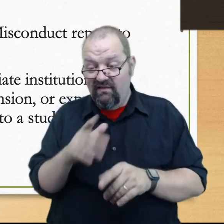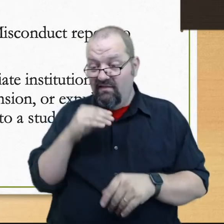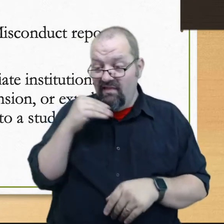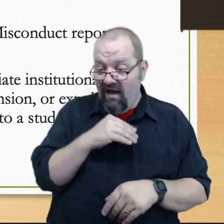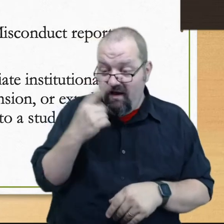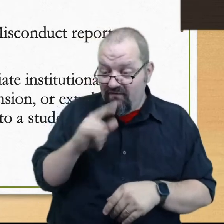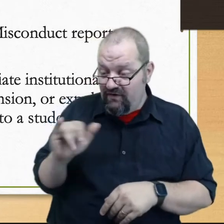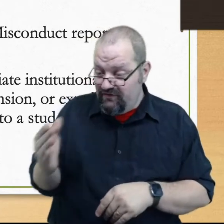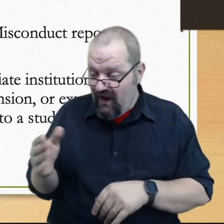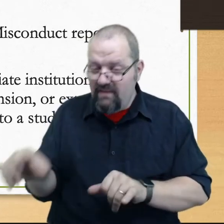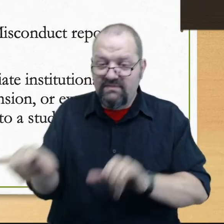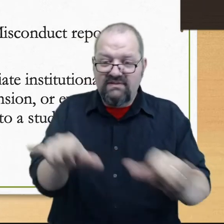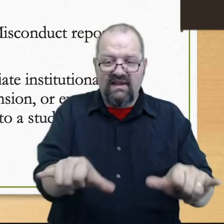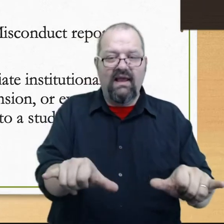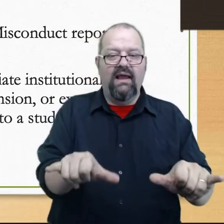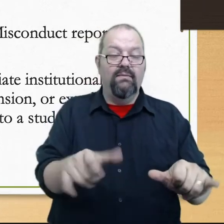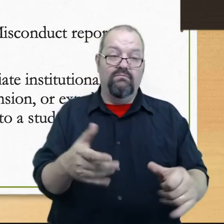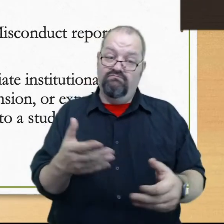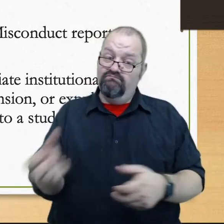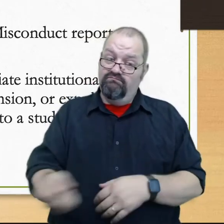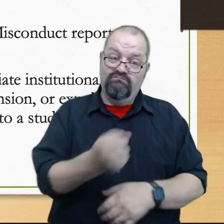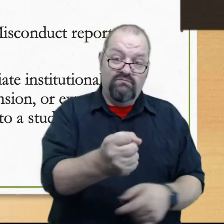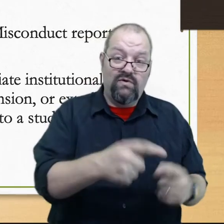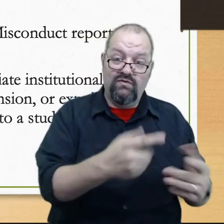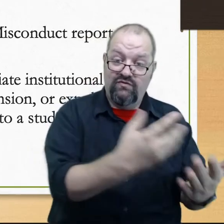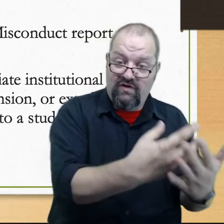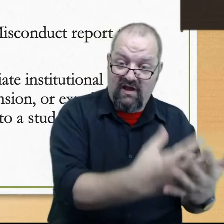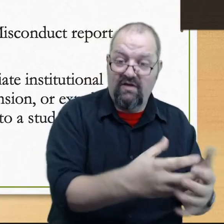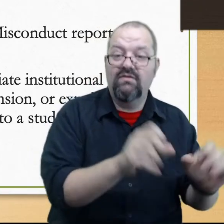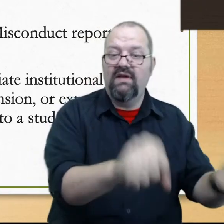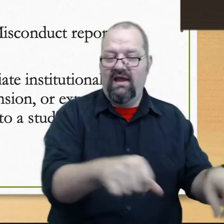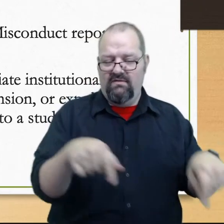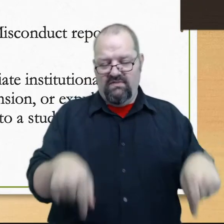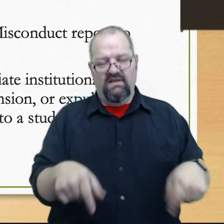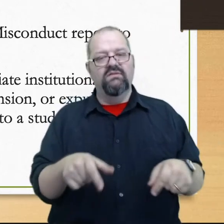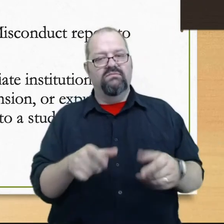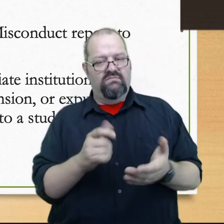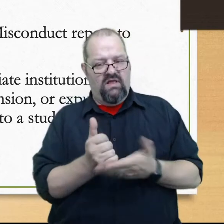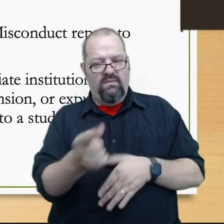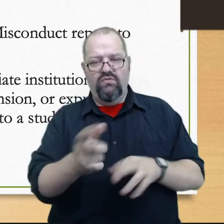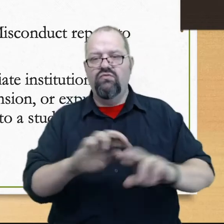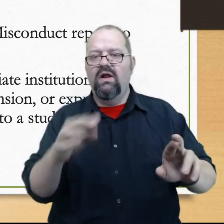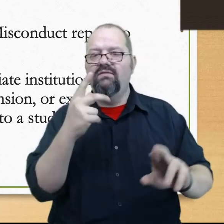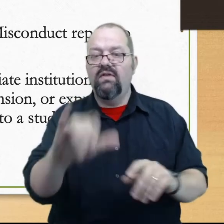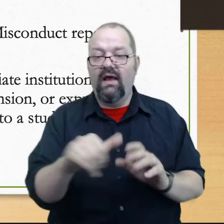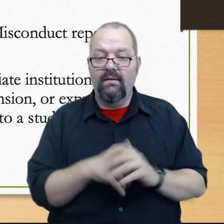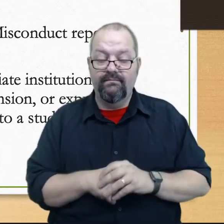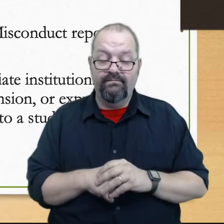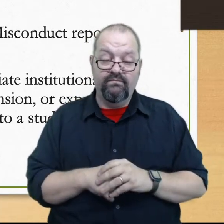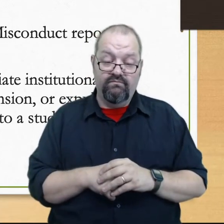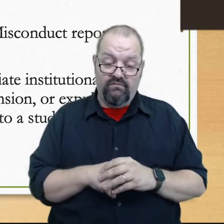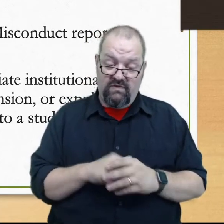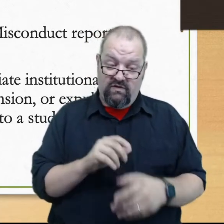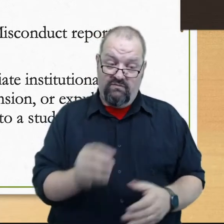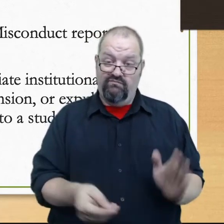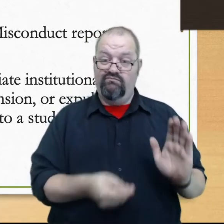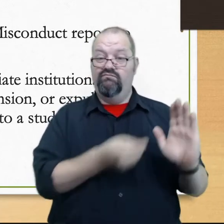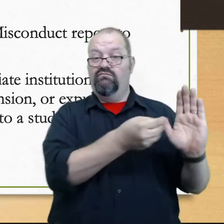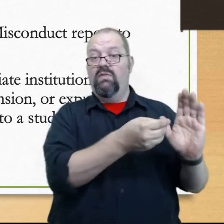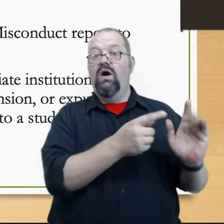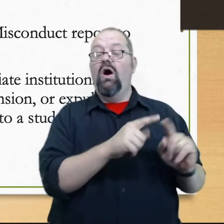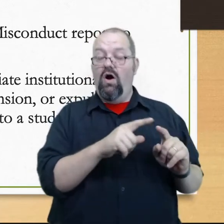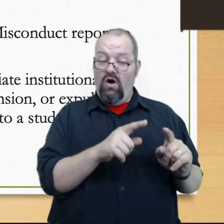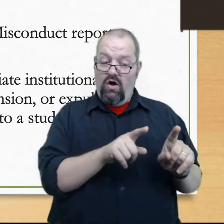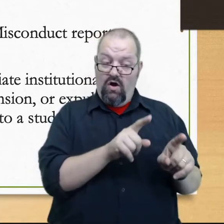will be damaged or you might even go to jail. In addition to receiving a failing grade for the entire course, your name and the incident will also